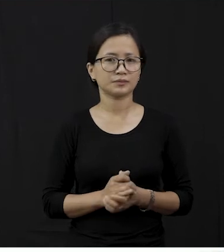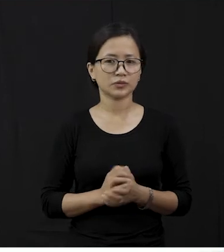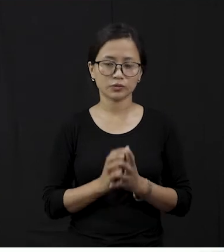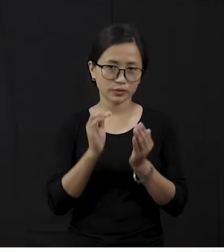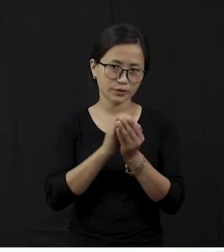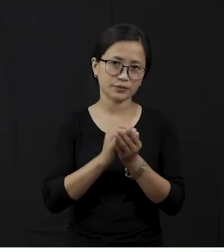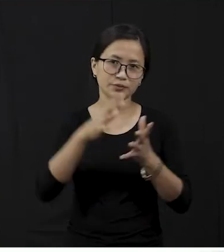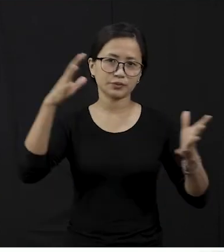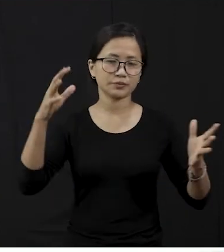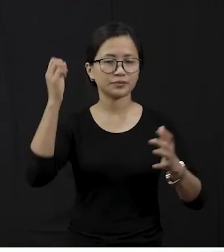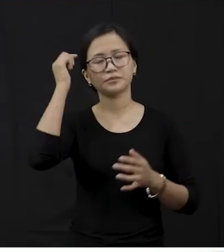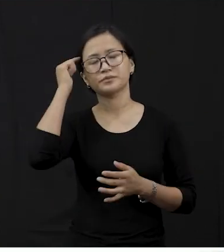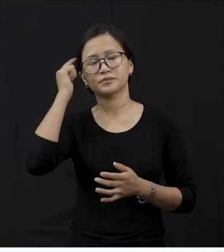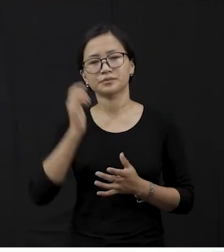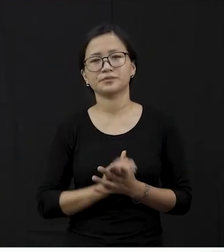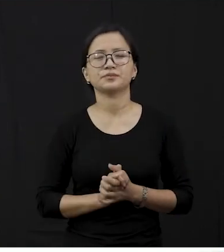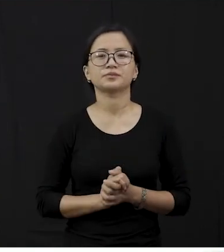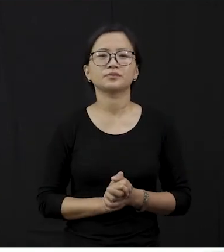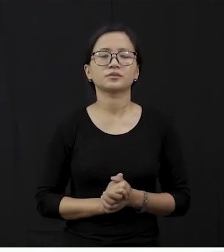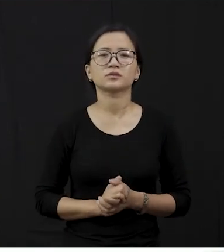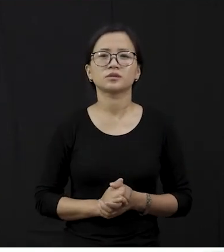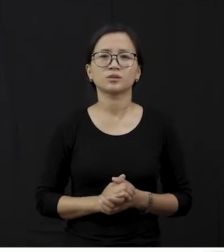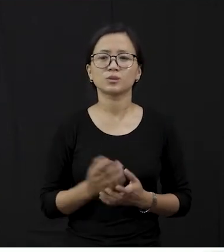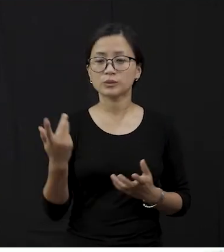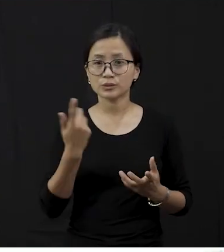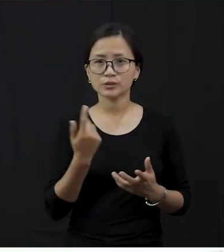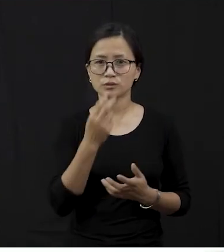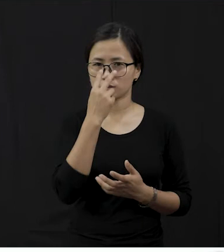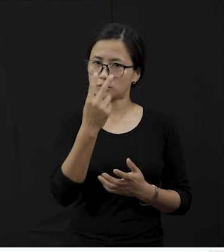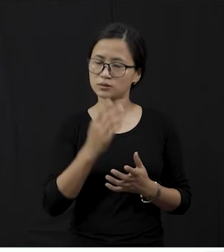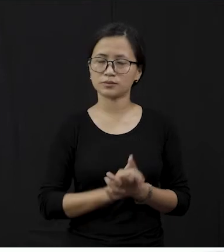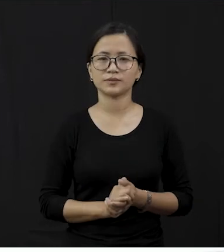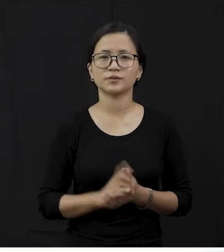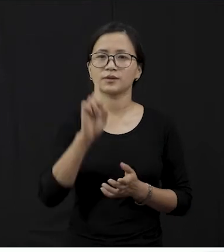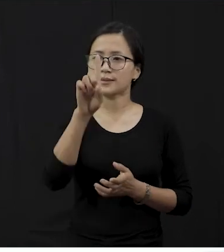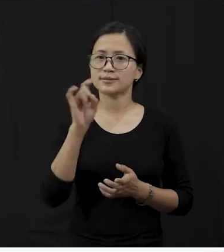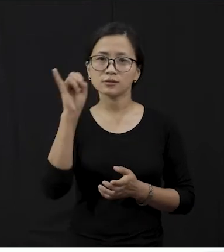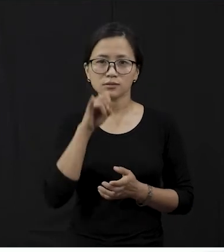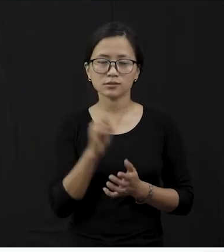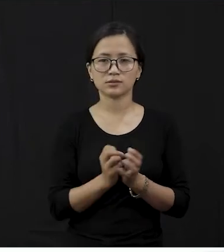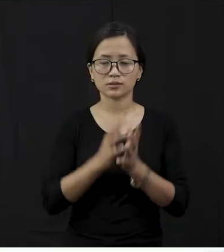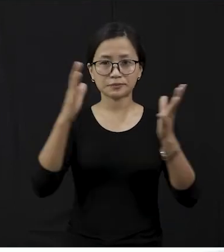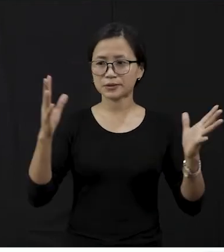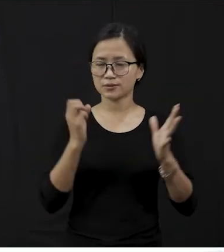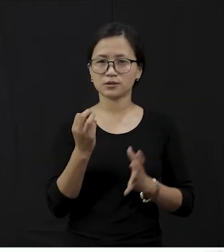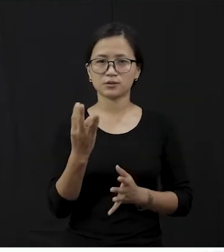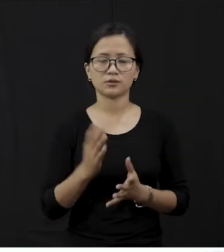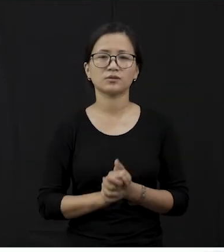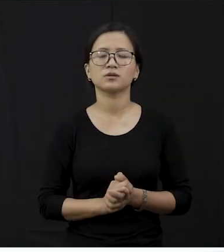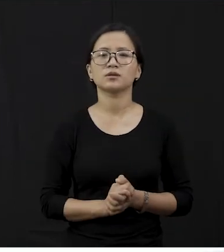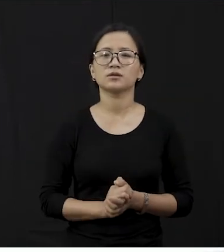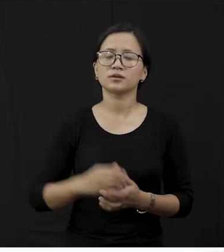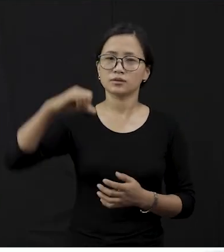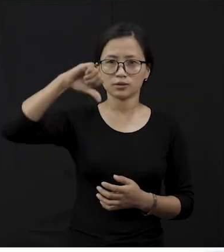mind. Which is the bigger number? Which one is the bigger number? Yes, 16 is bigger number. Then start counting